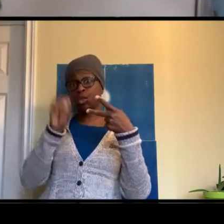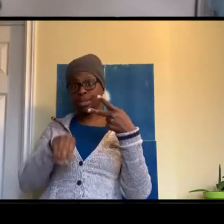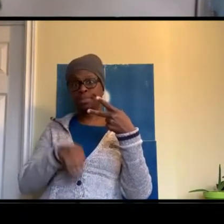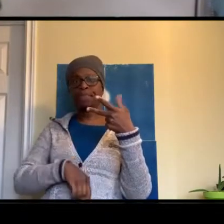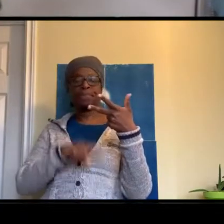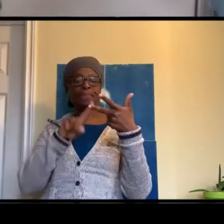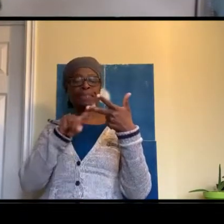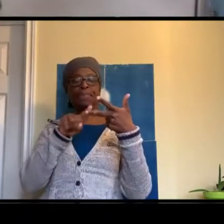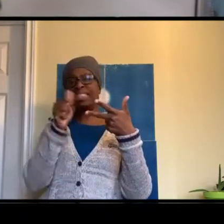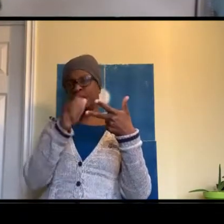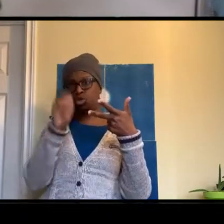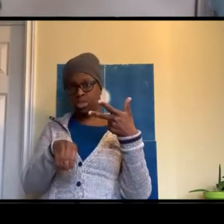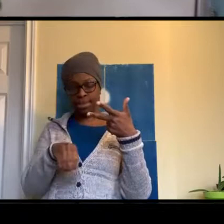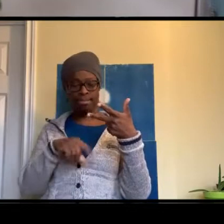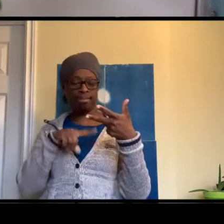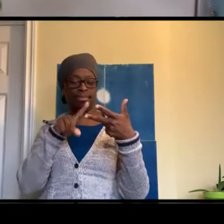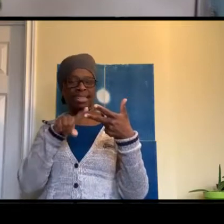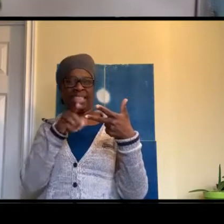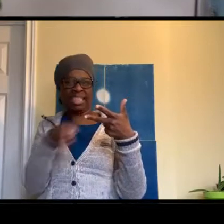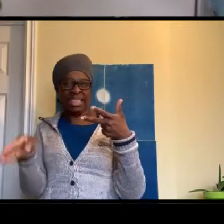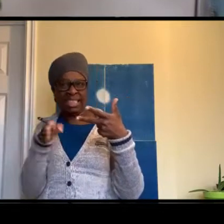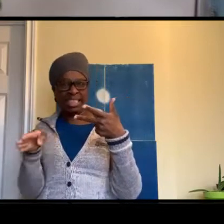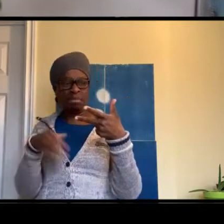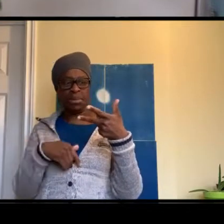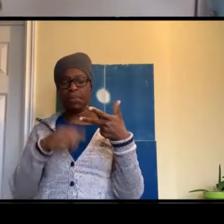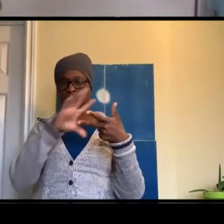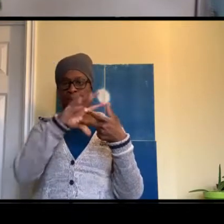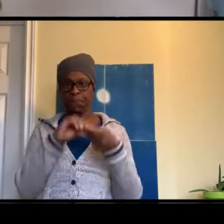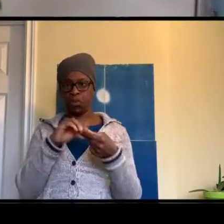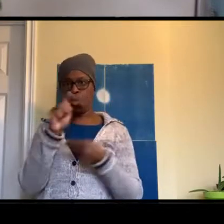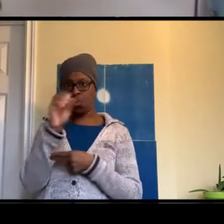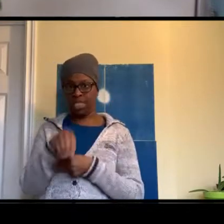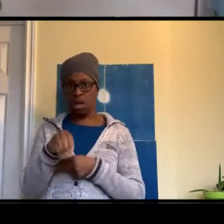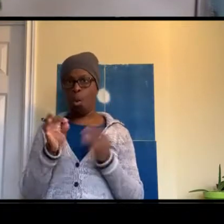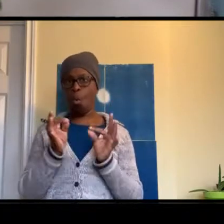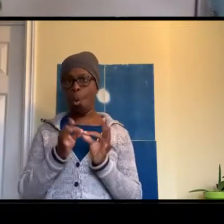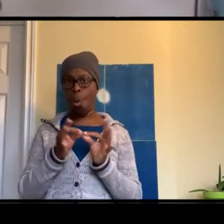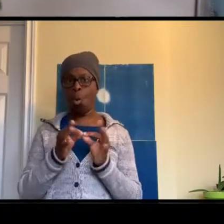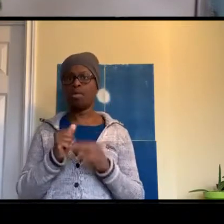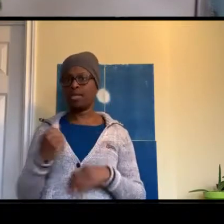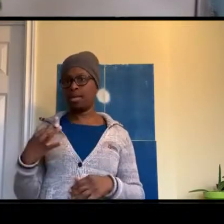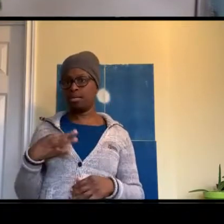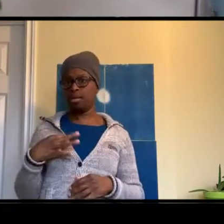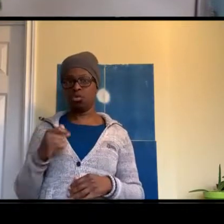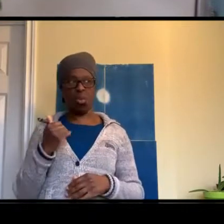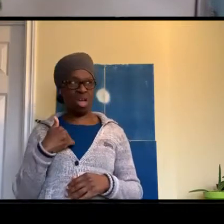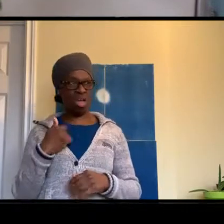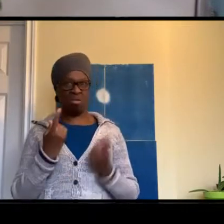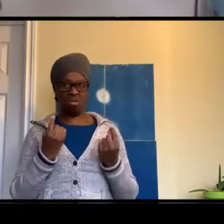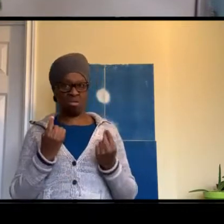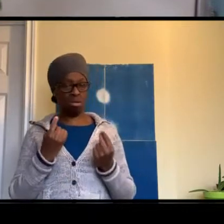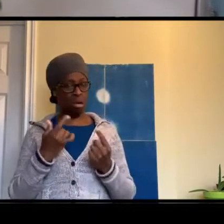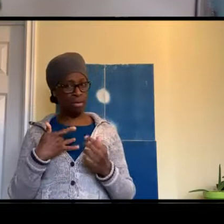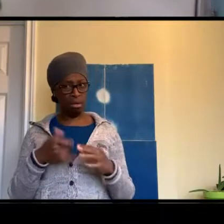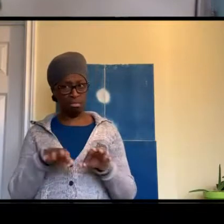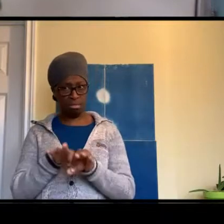you should put your effort. But I think it's important to know that, out of all of the streams, your expertise versus